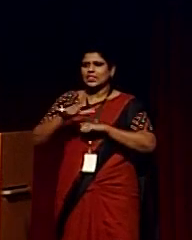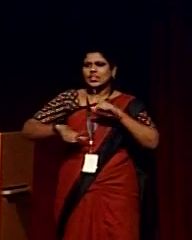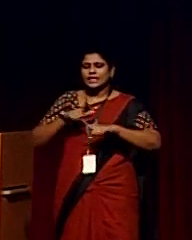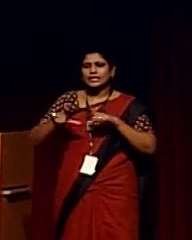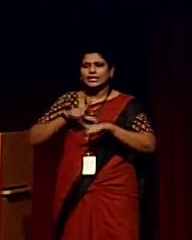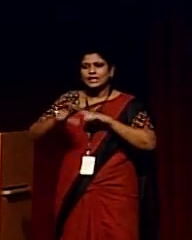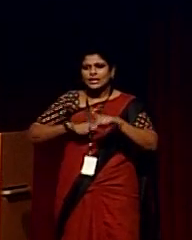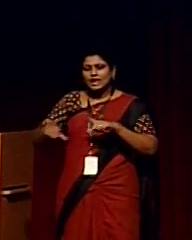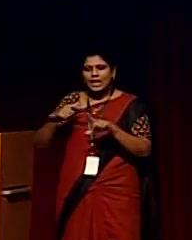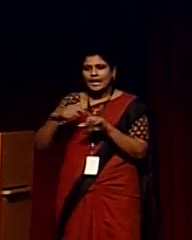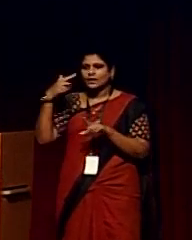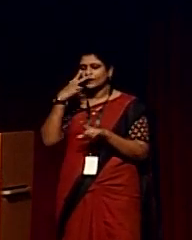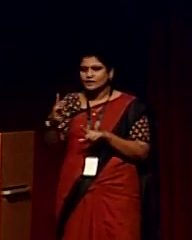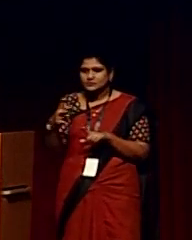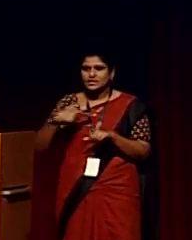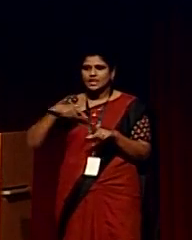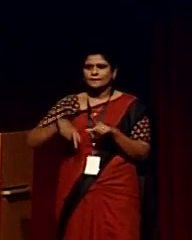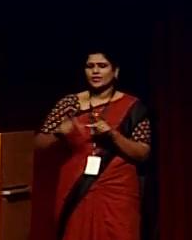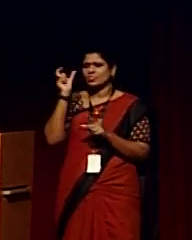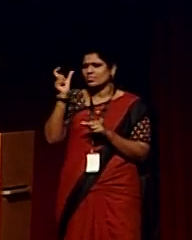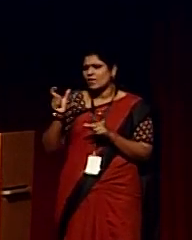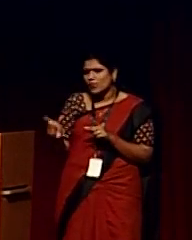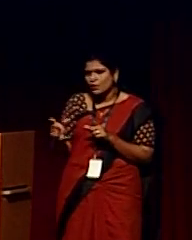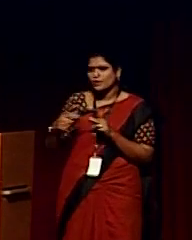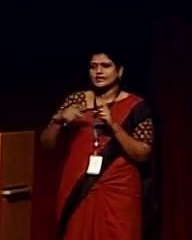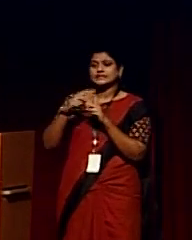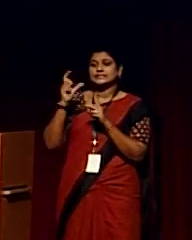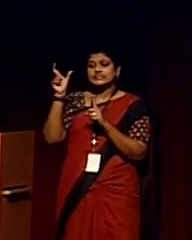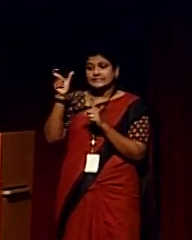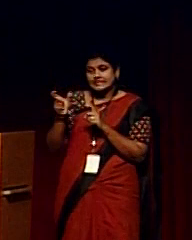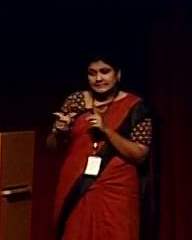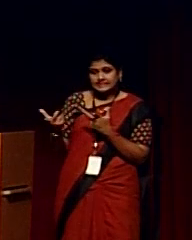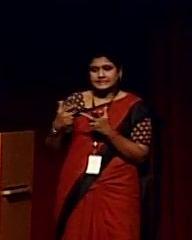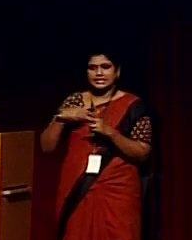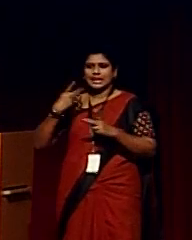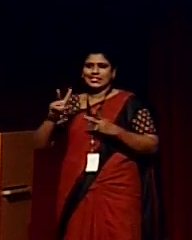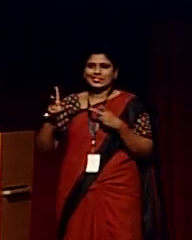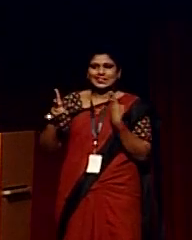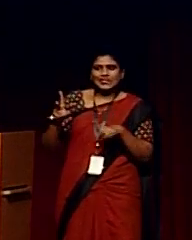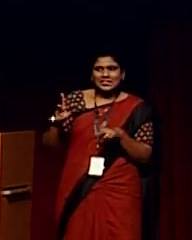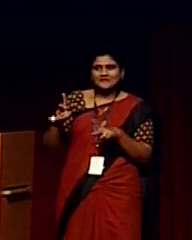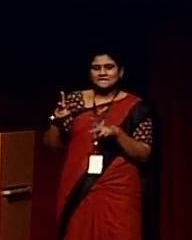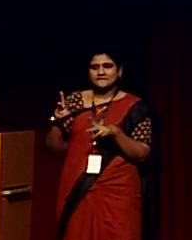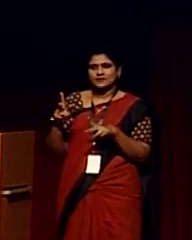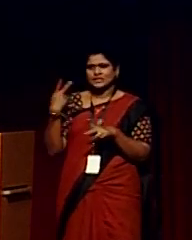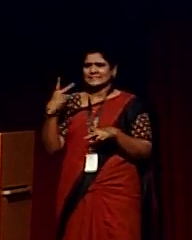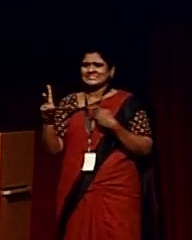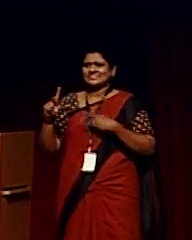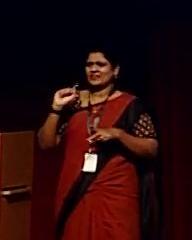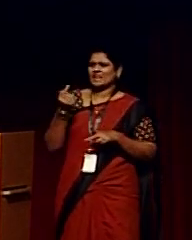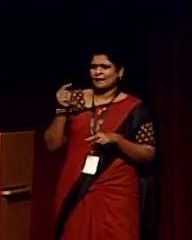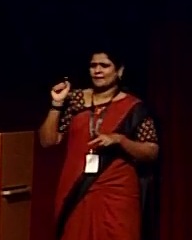to read it out. You have scripts, different scripts. You sometimes have different characters or from